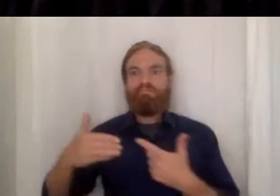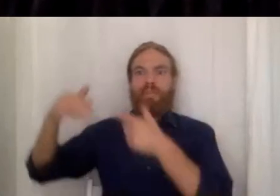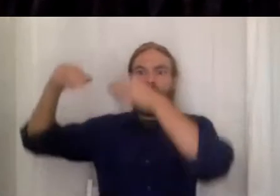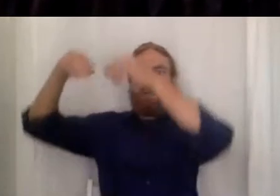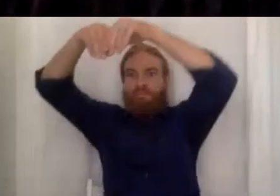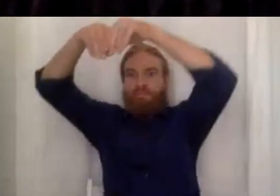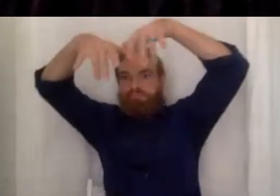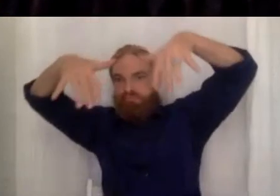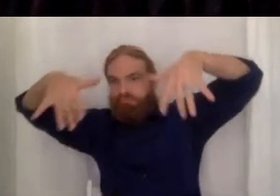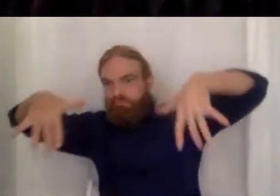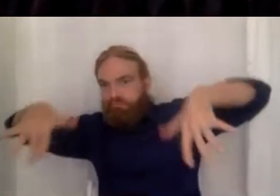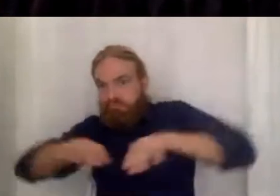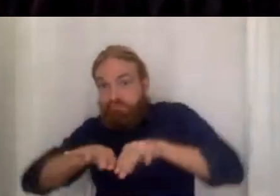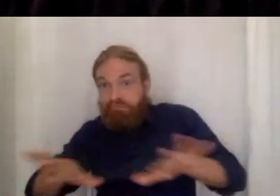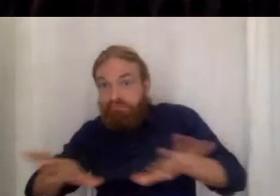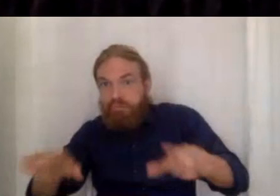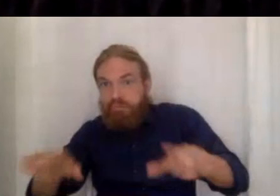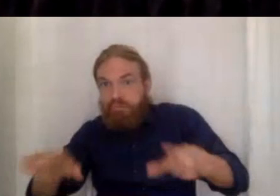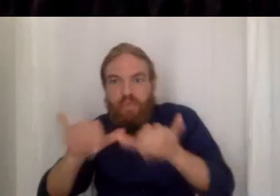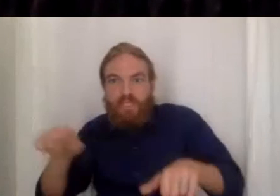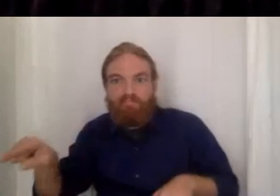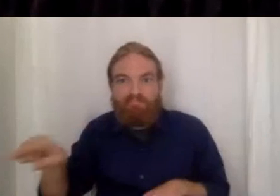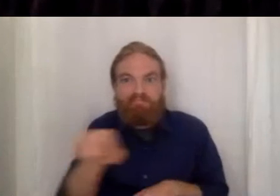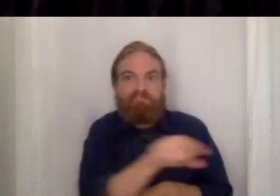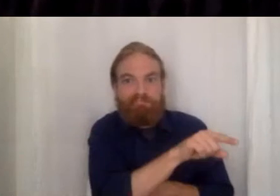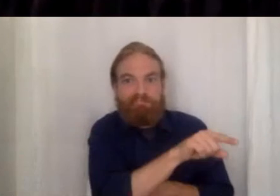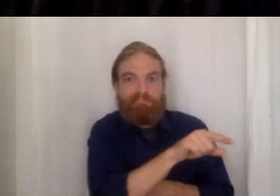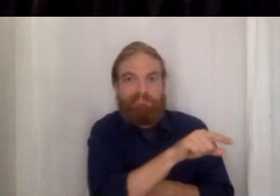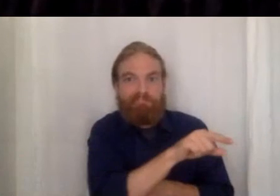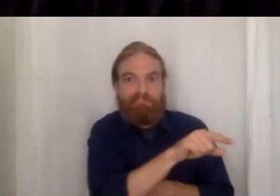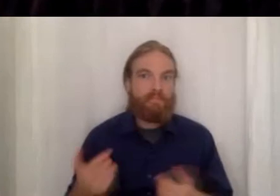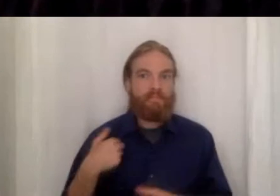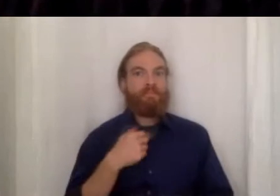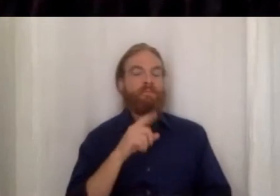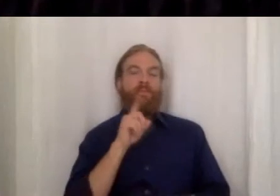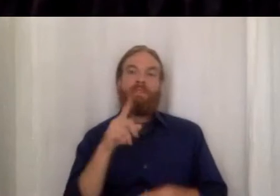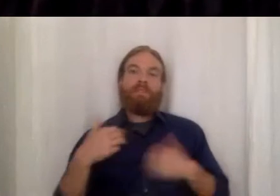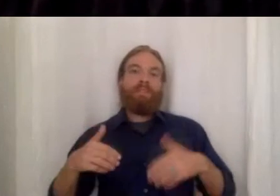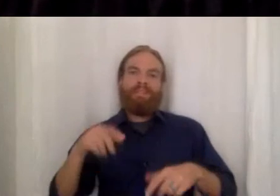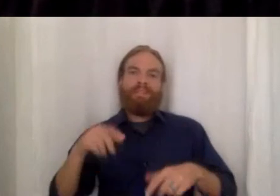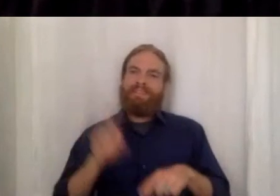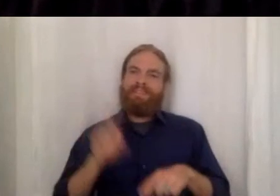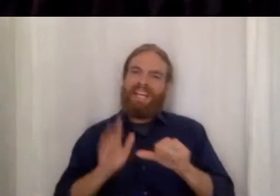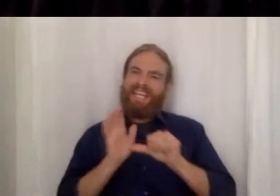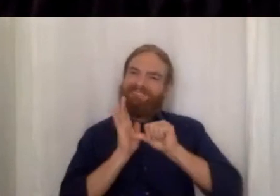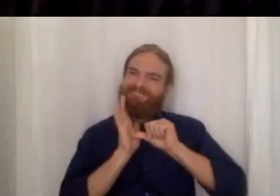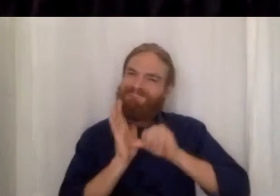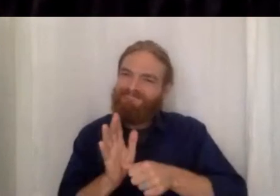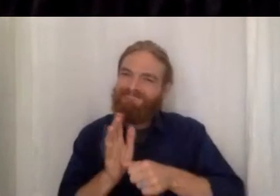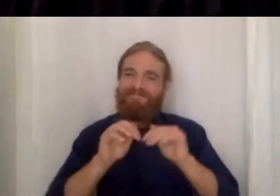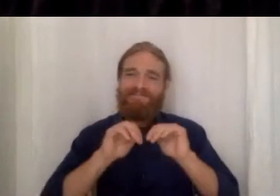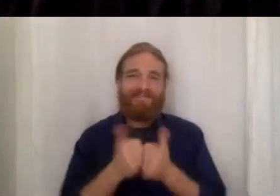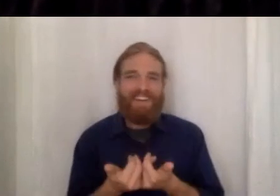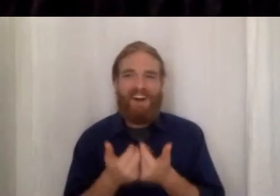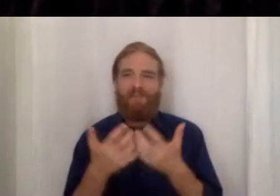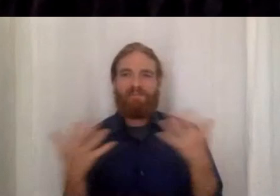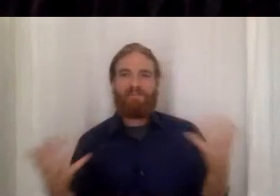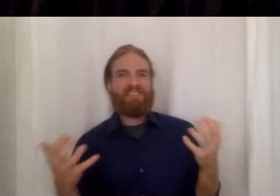enough how incredibly talented, thoughtful,